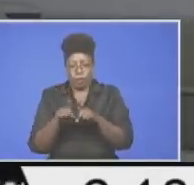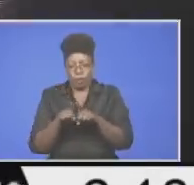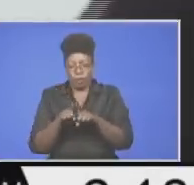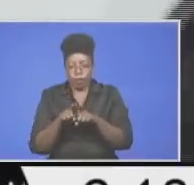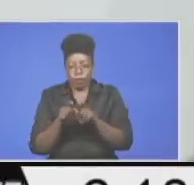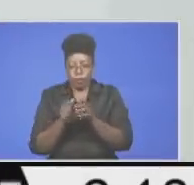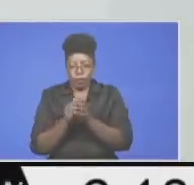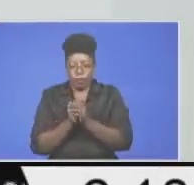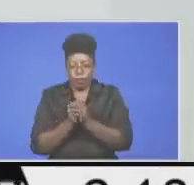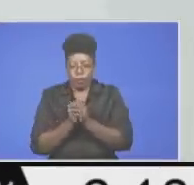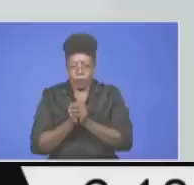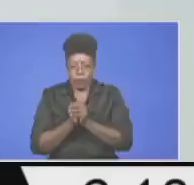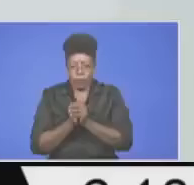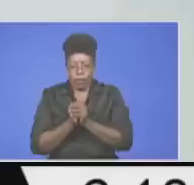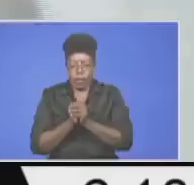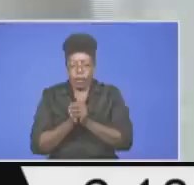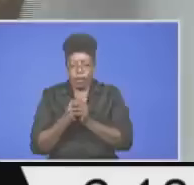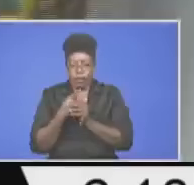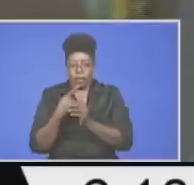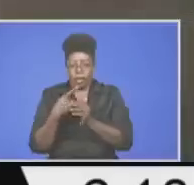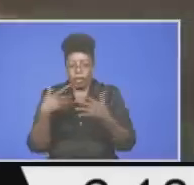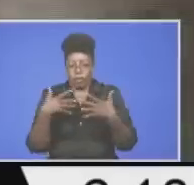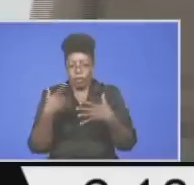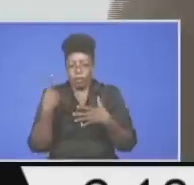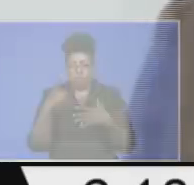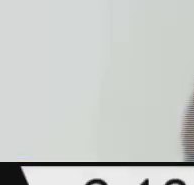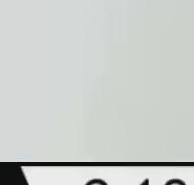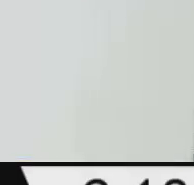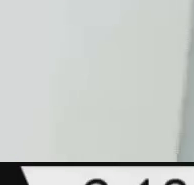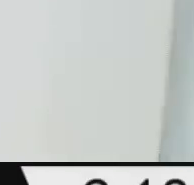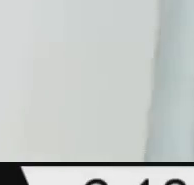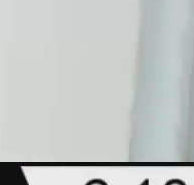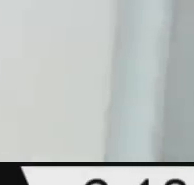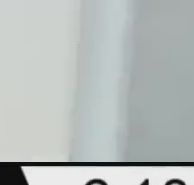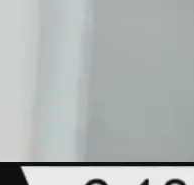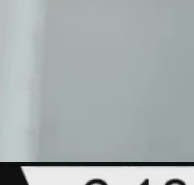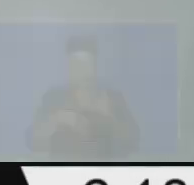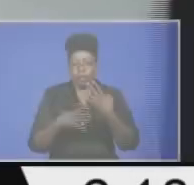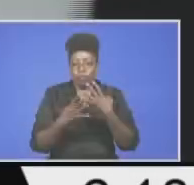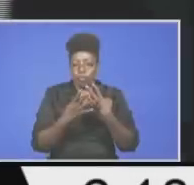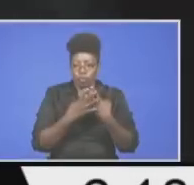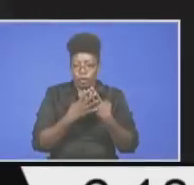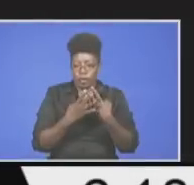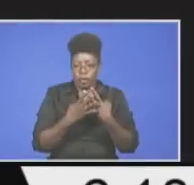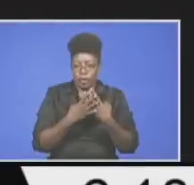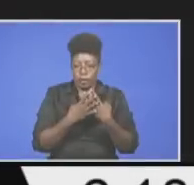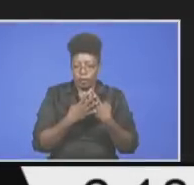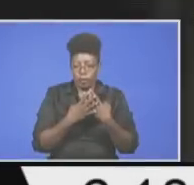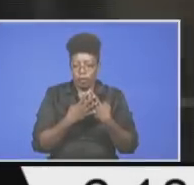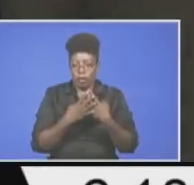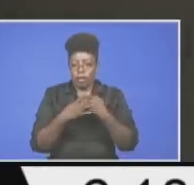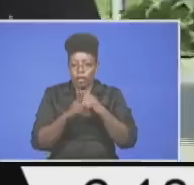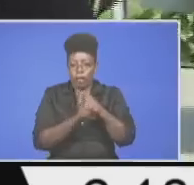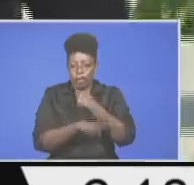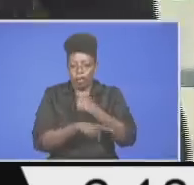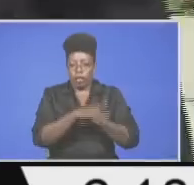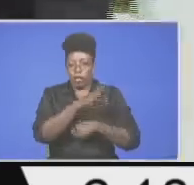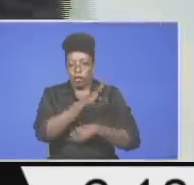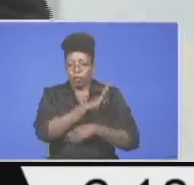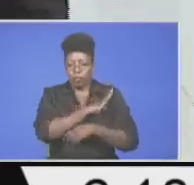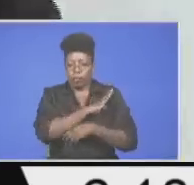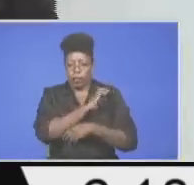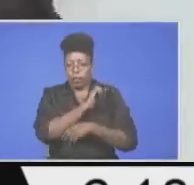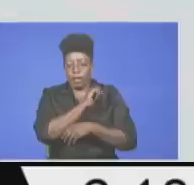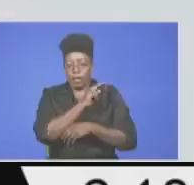leniency, saying he feared for his life in prison. The magistrate noted his concern. However, he sentenced Bain to 1 year in prison.